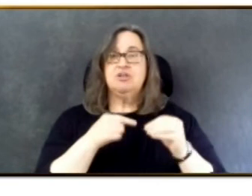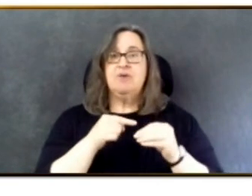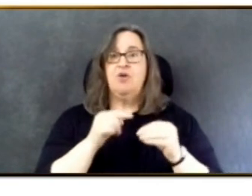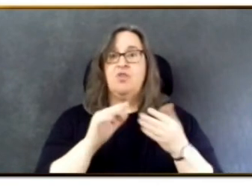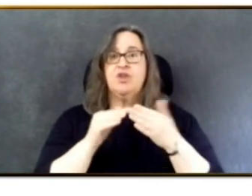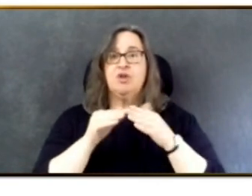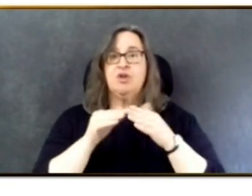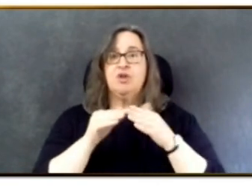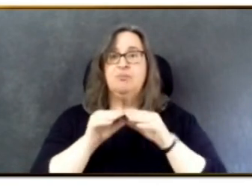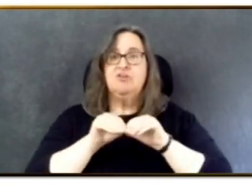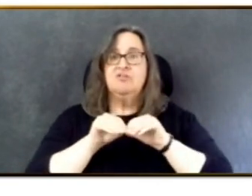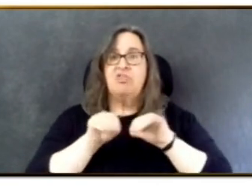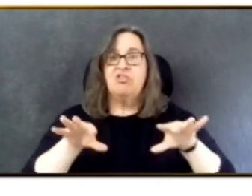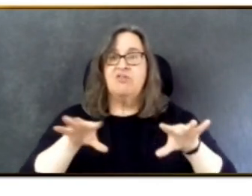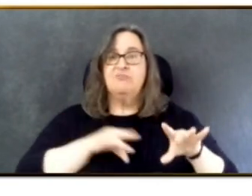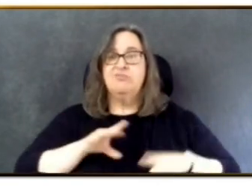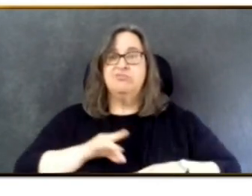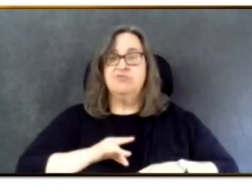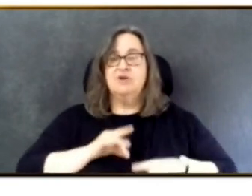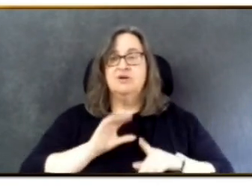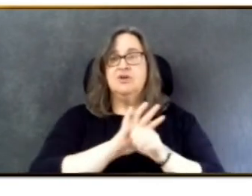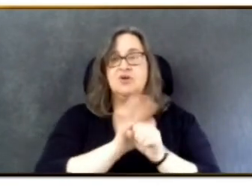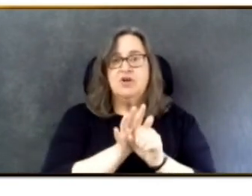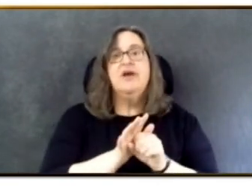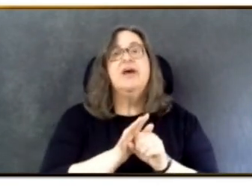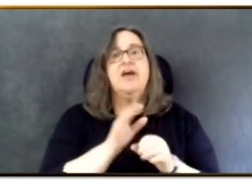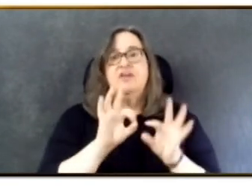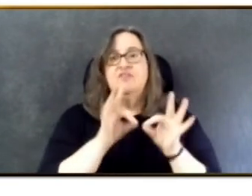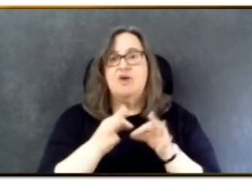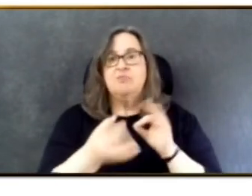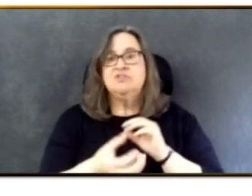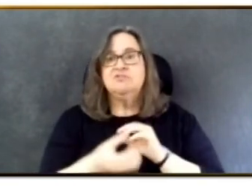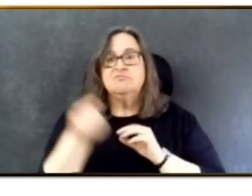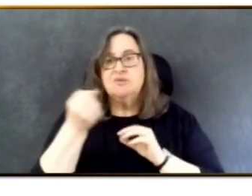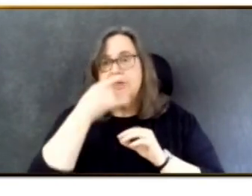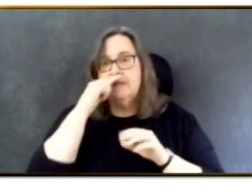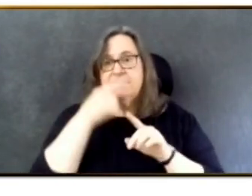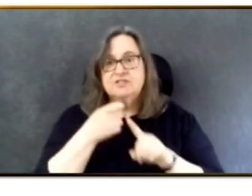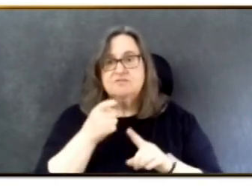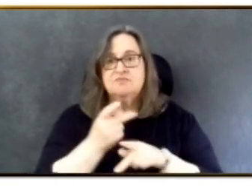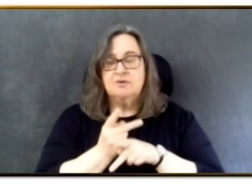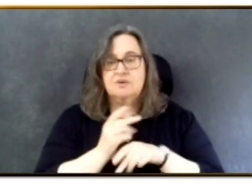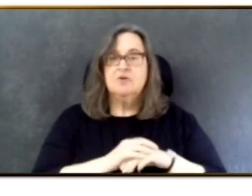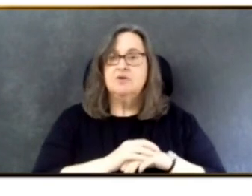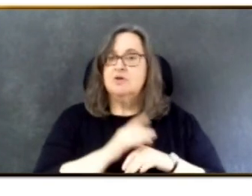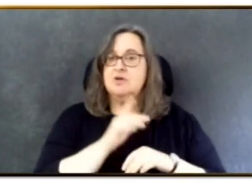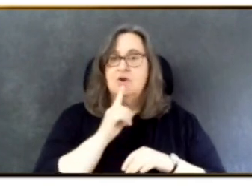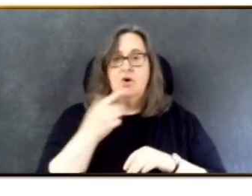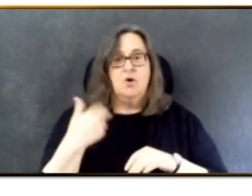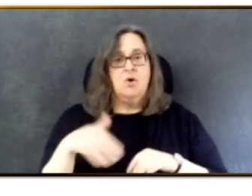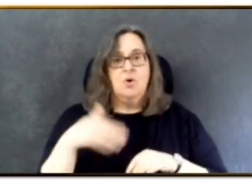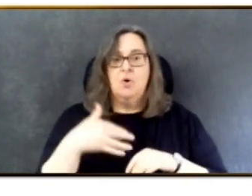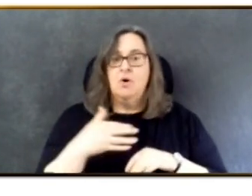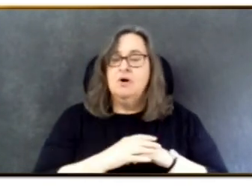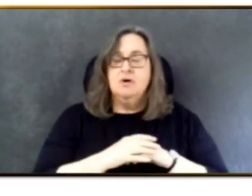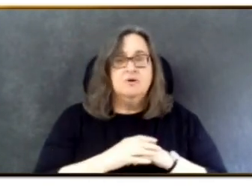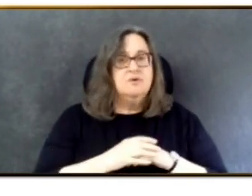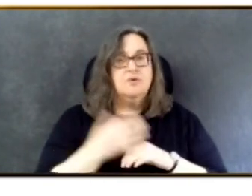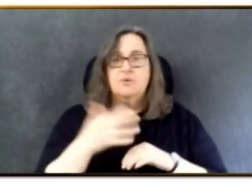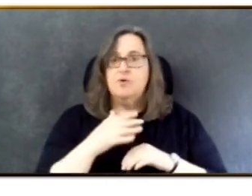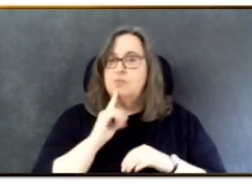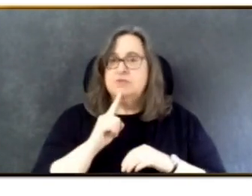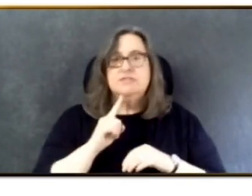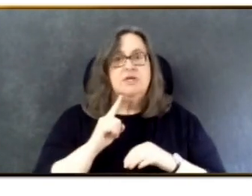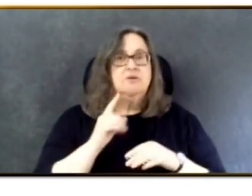transmission, families pulling their kids out of care. These tumultuous times have rained down in multiple ways upon our early